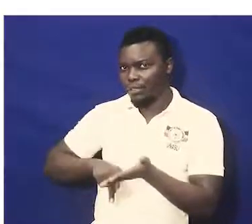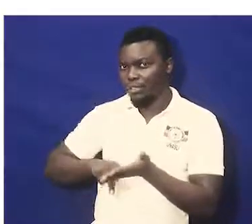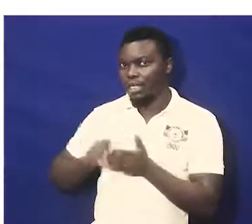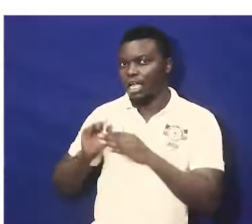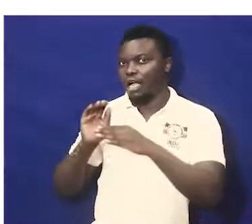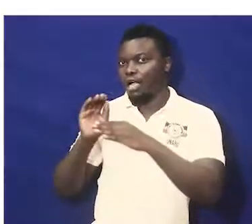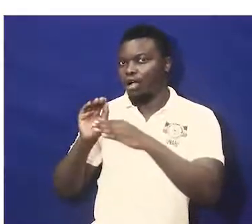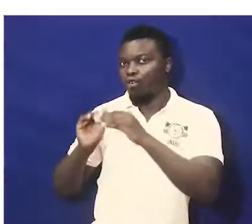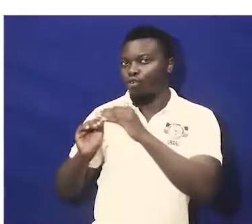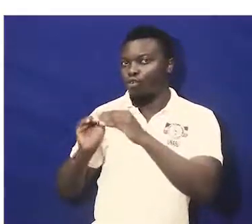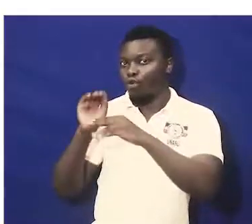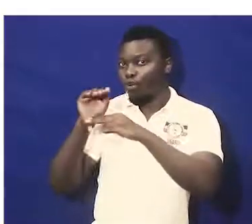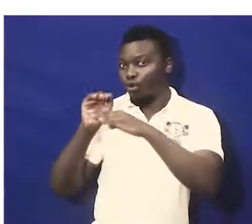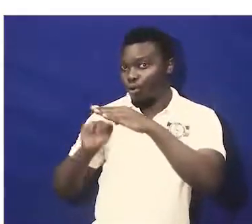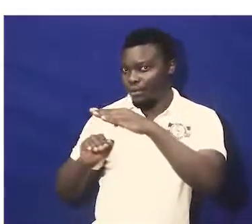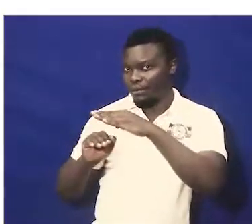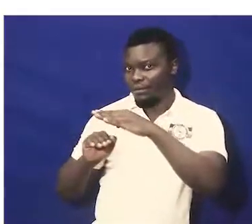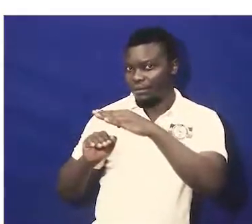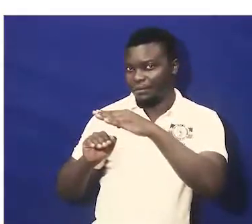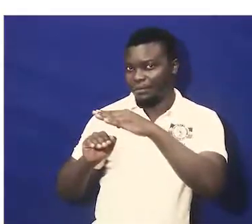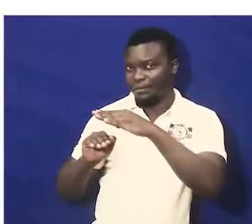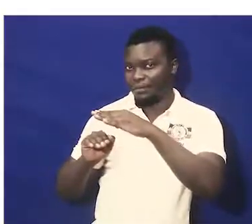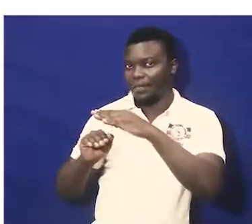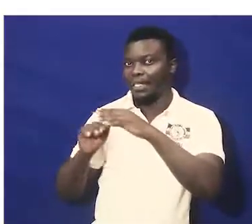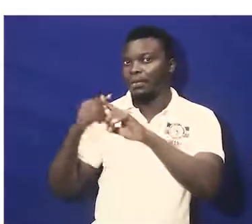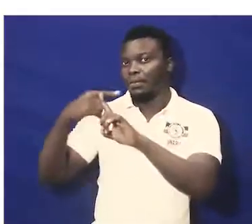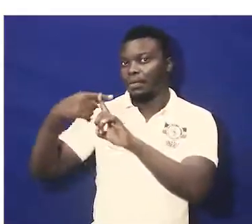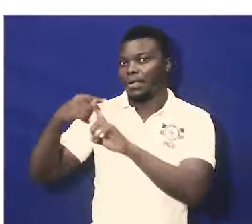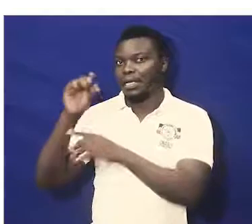price multiplied by 100.